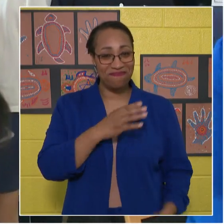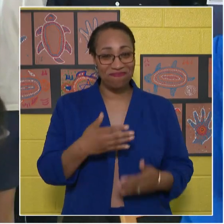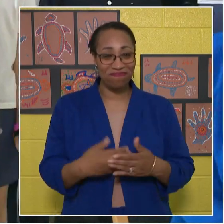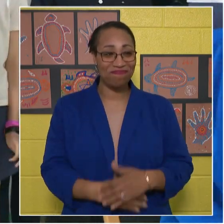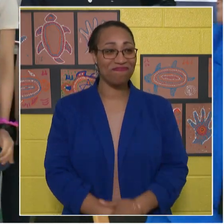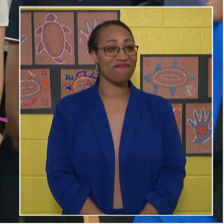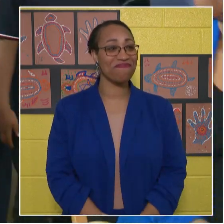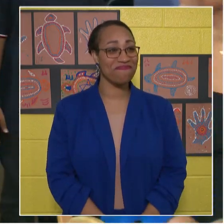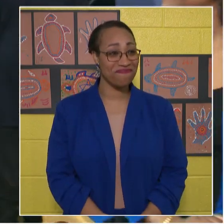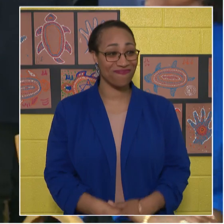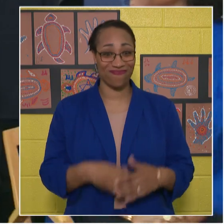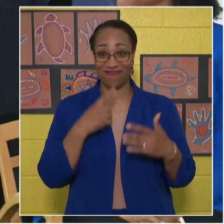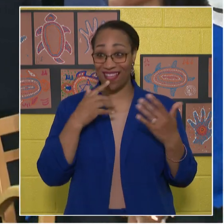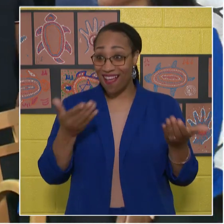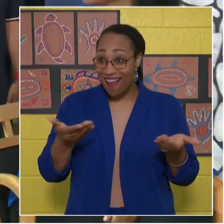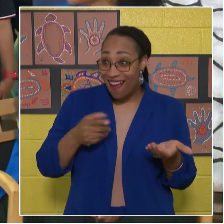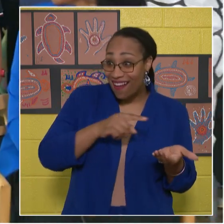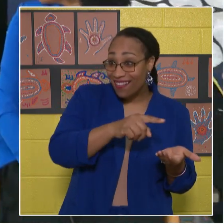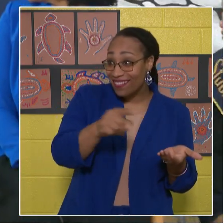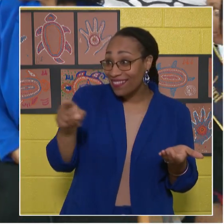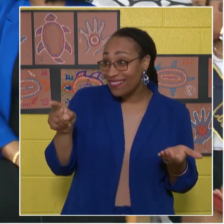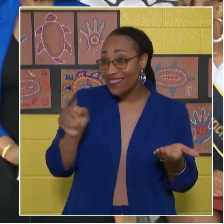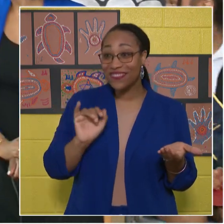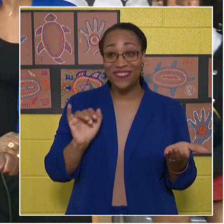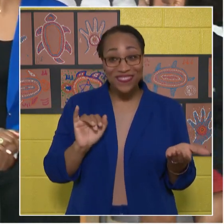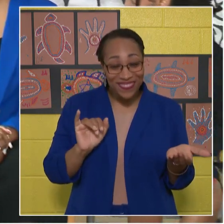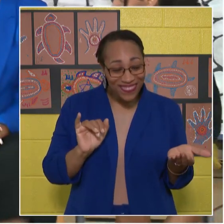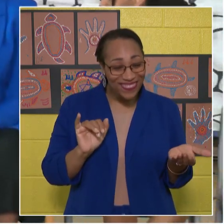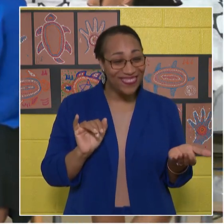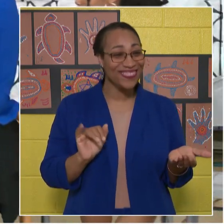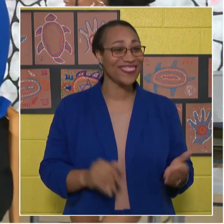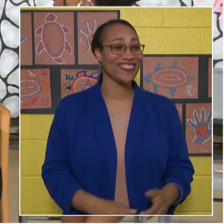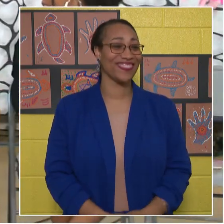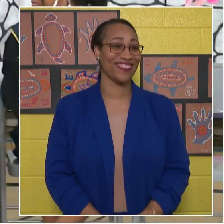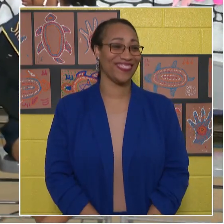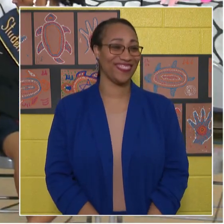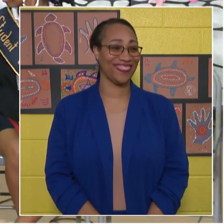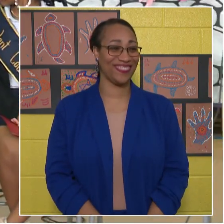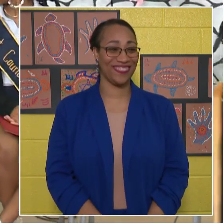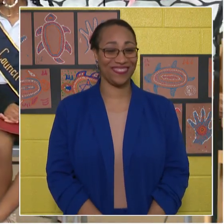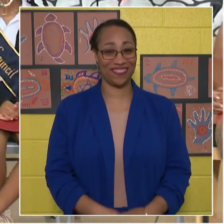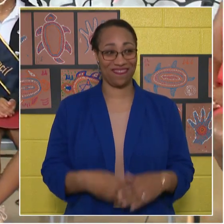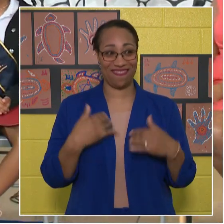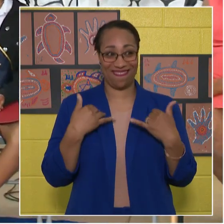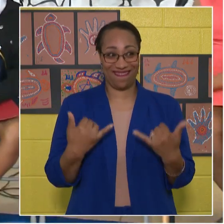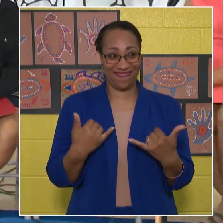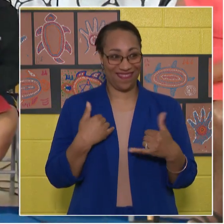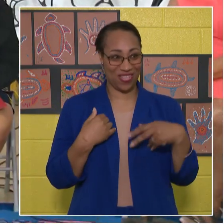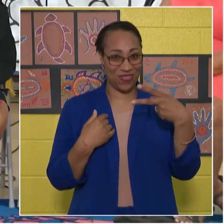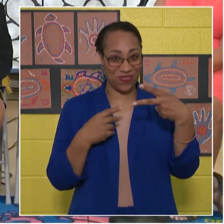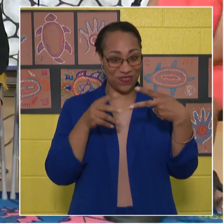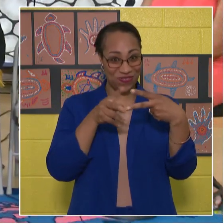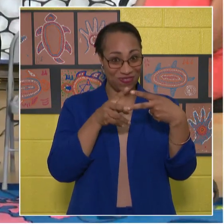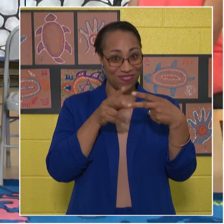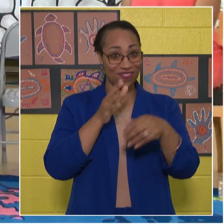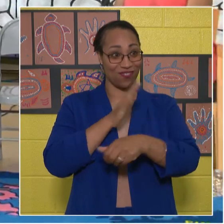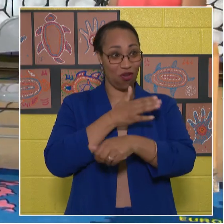and guest. The Barnard Concert Choir will sing two selections. This is Washington and What the World Needs